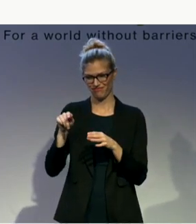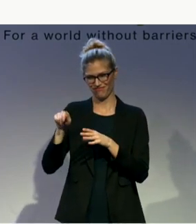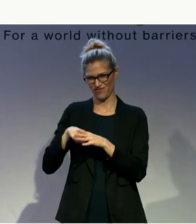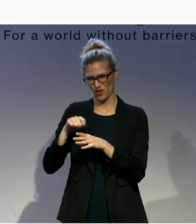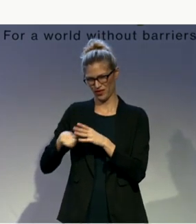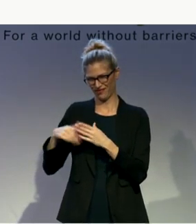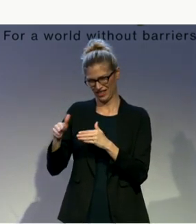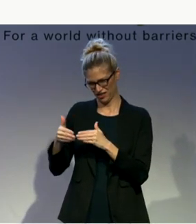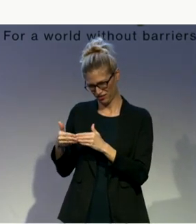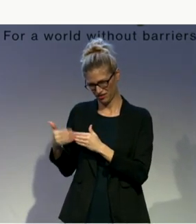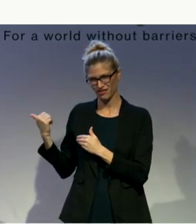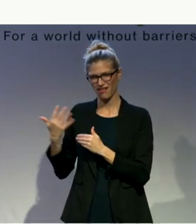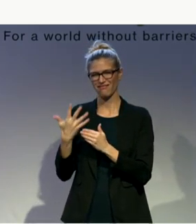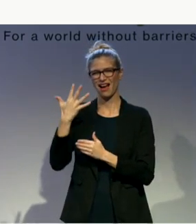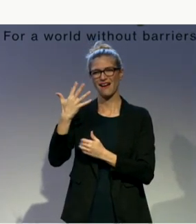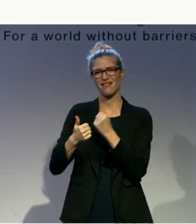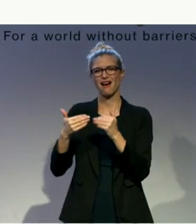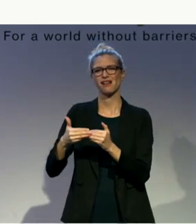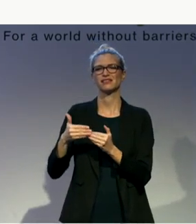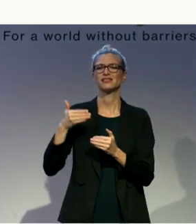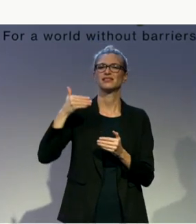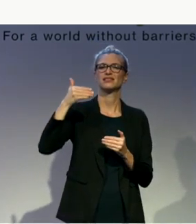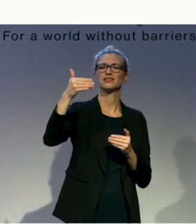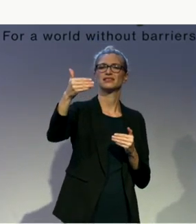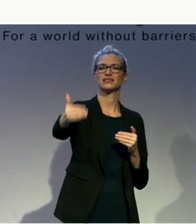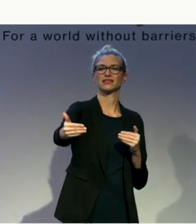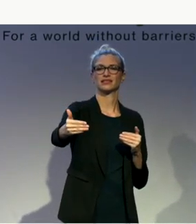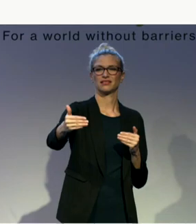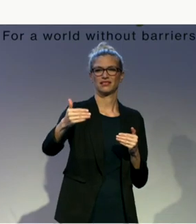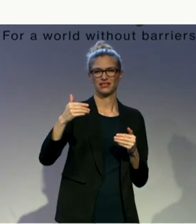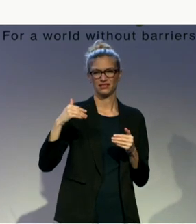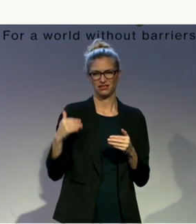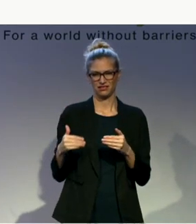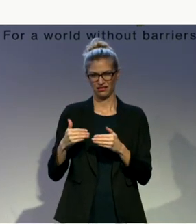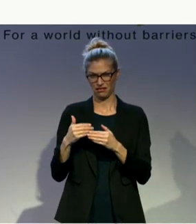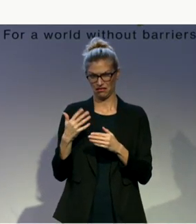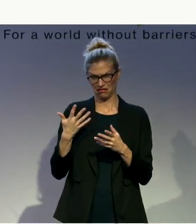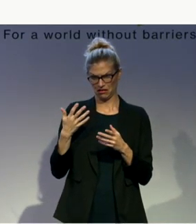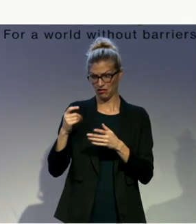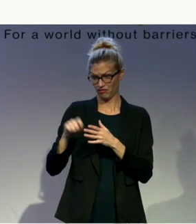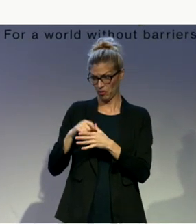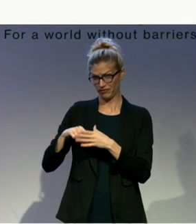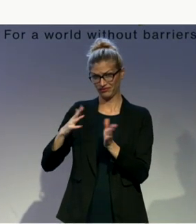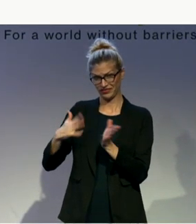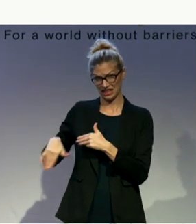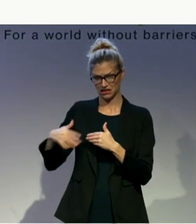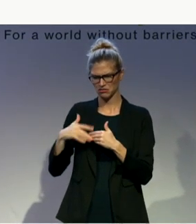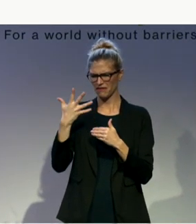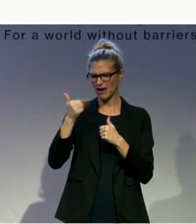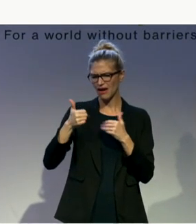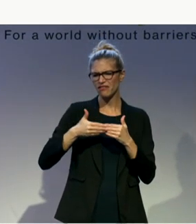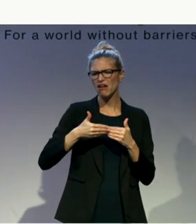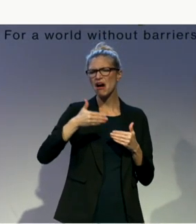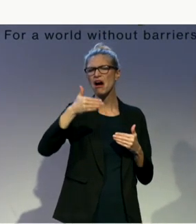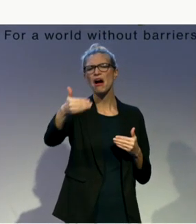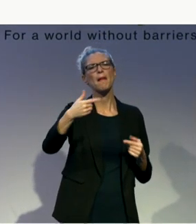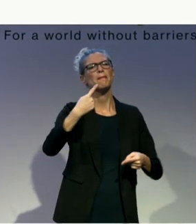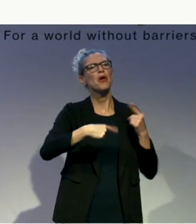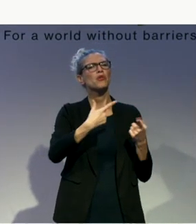the politicians actually do their work. And Capito, the Capito app is giving us